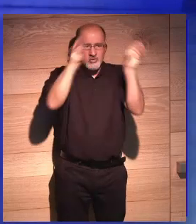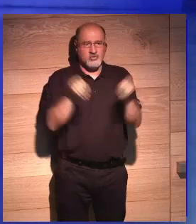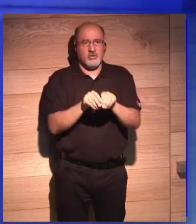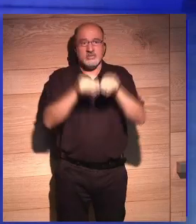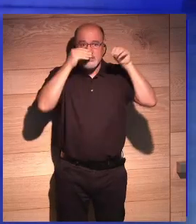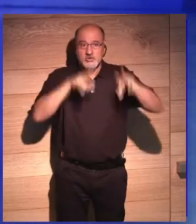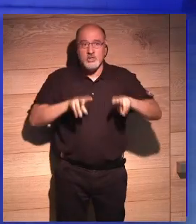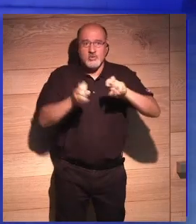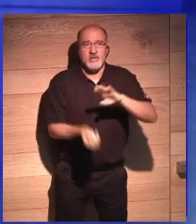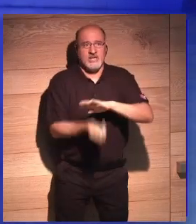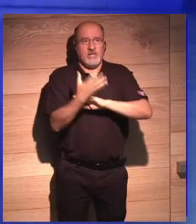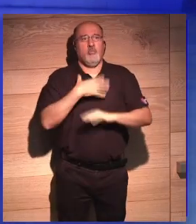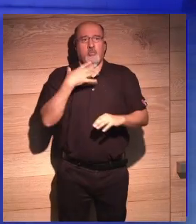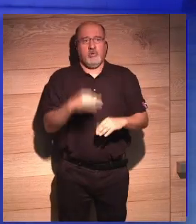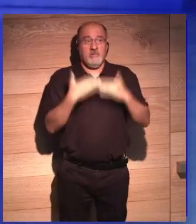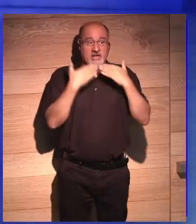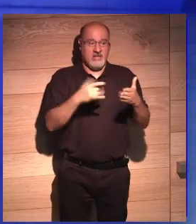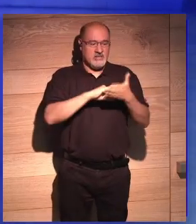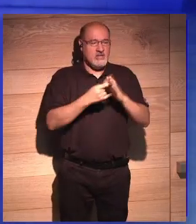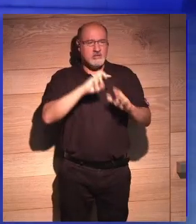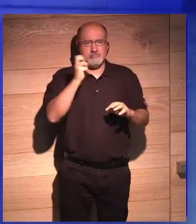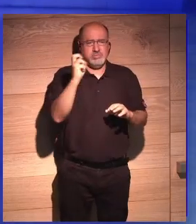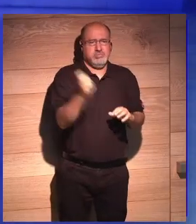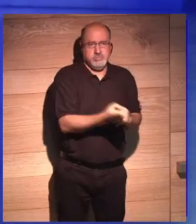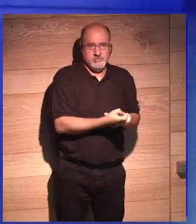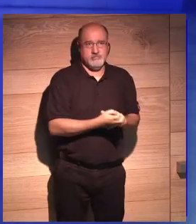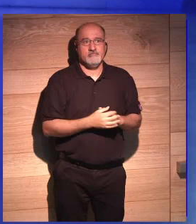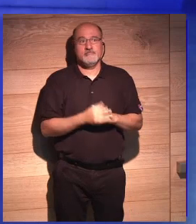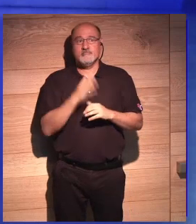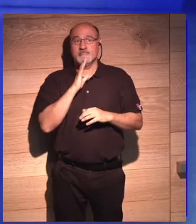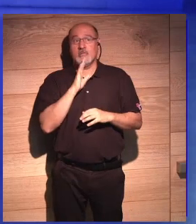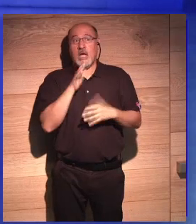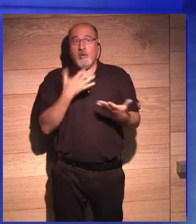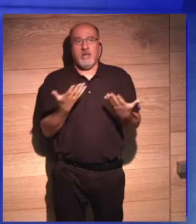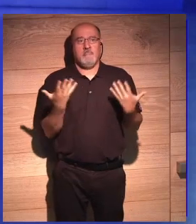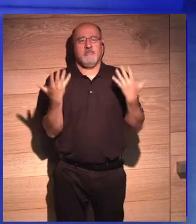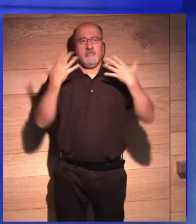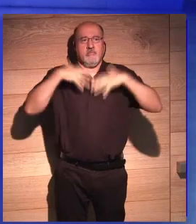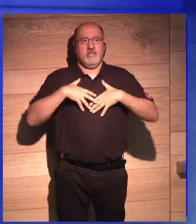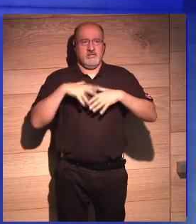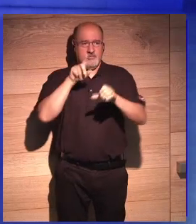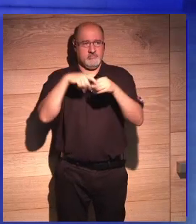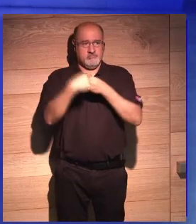tech. It's got larger implications. So when we were asking the question,